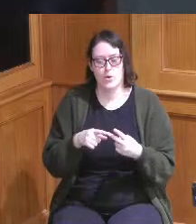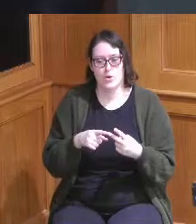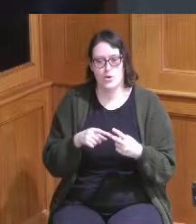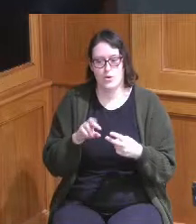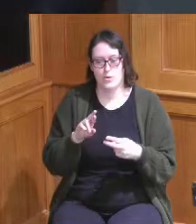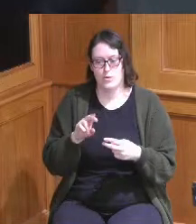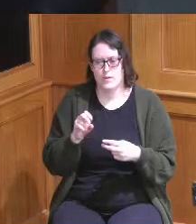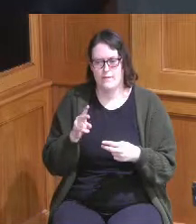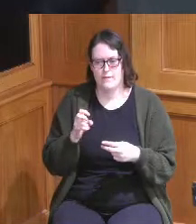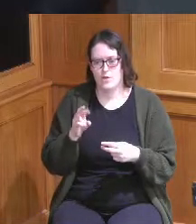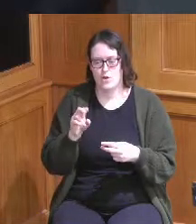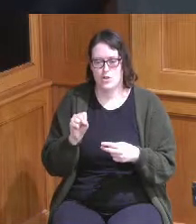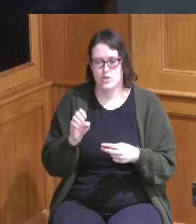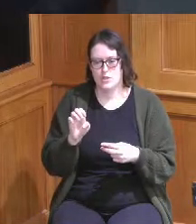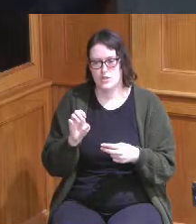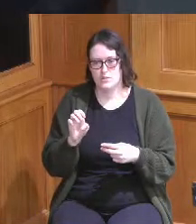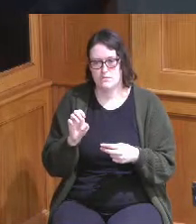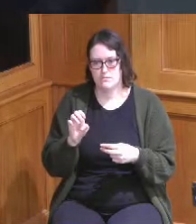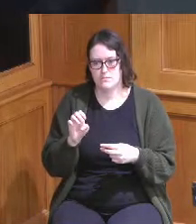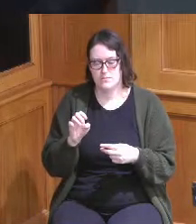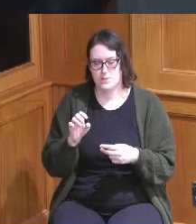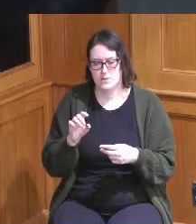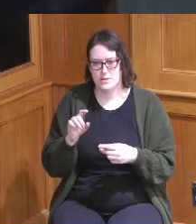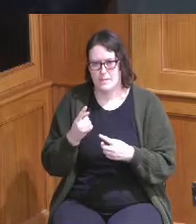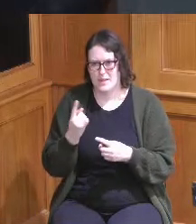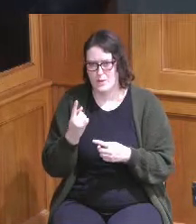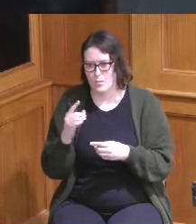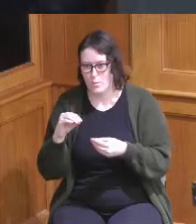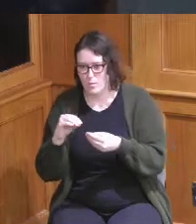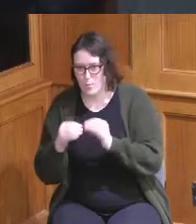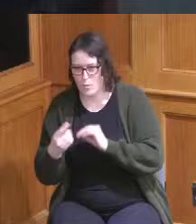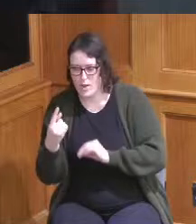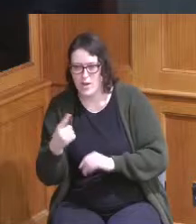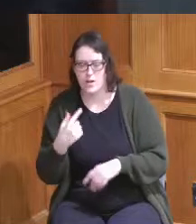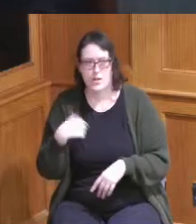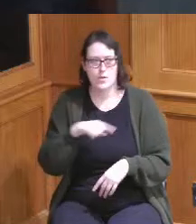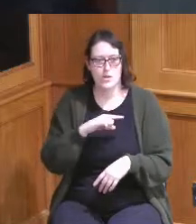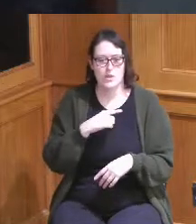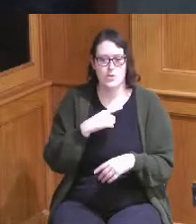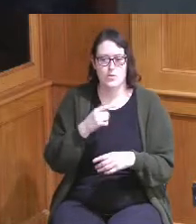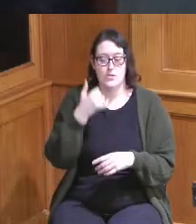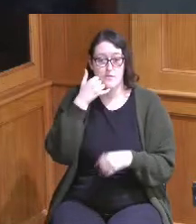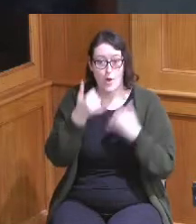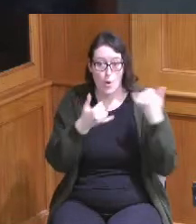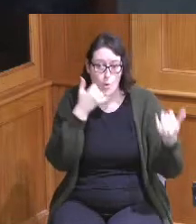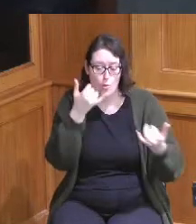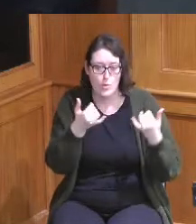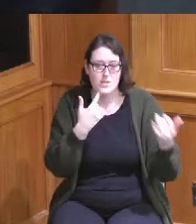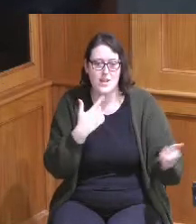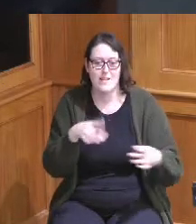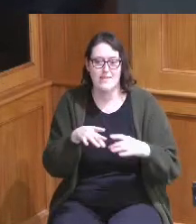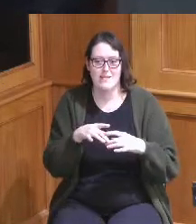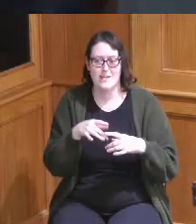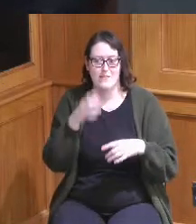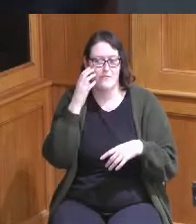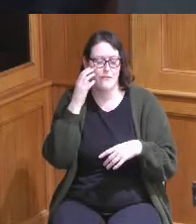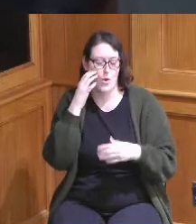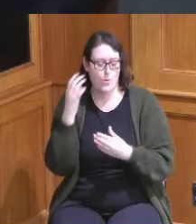911. We called all the landlines, and we also used our wireless emergency alerts, which are the notifications on